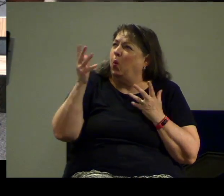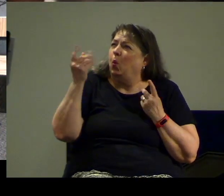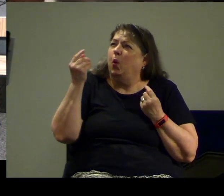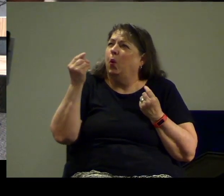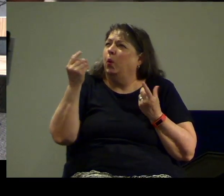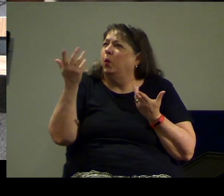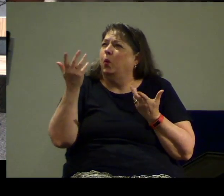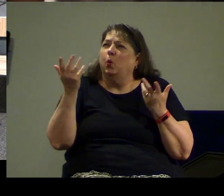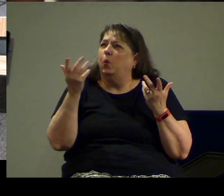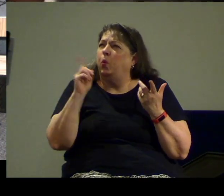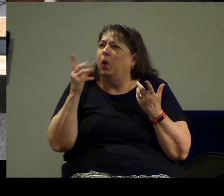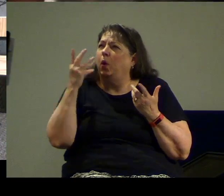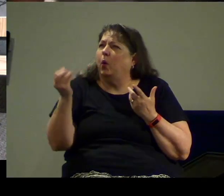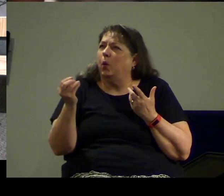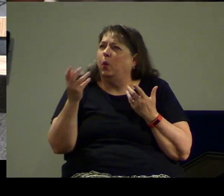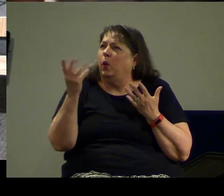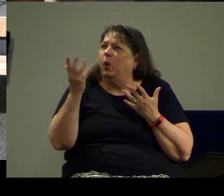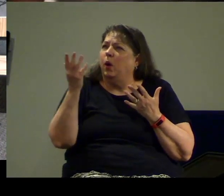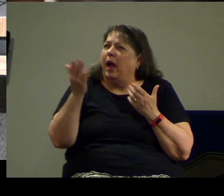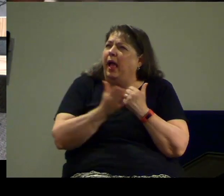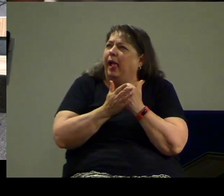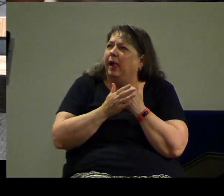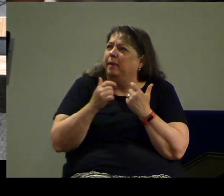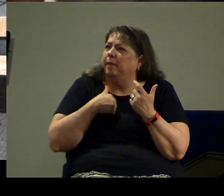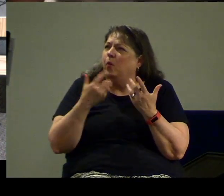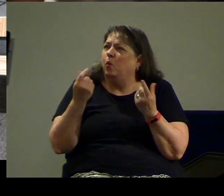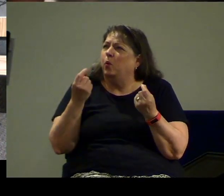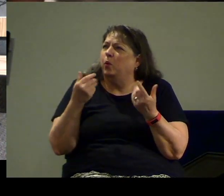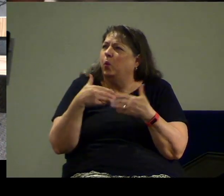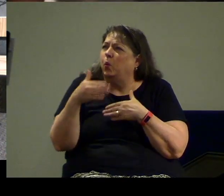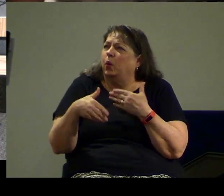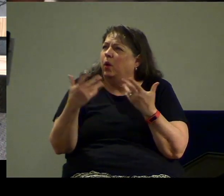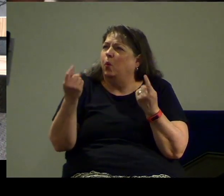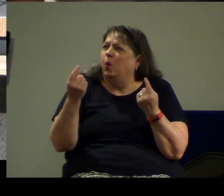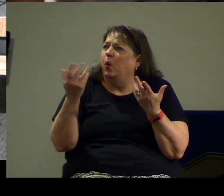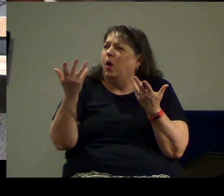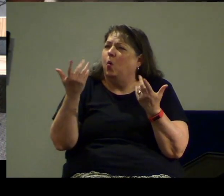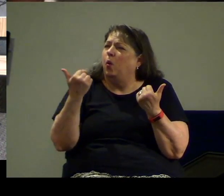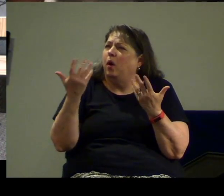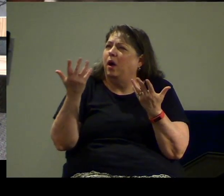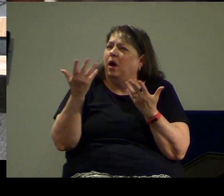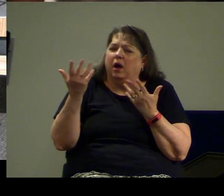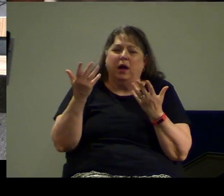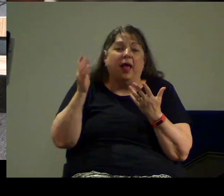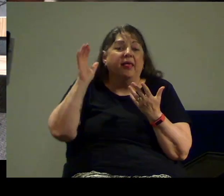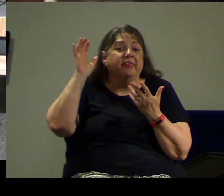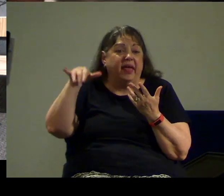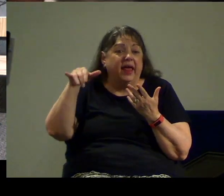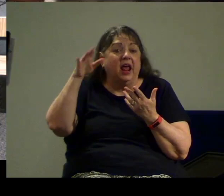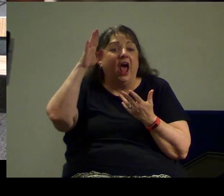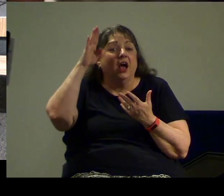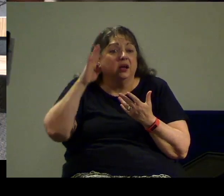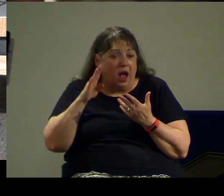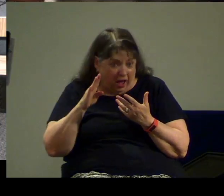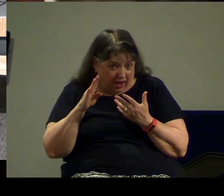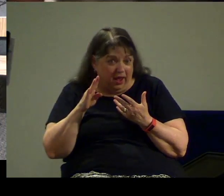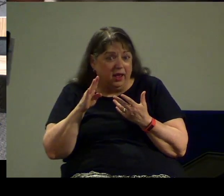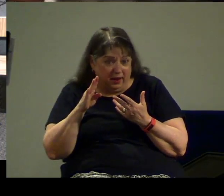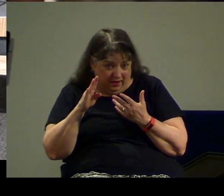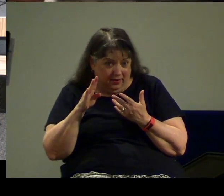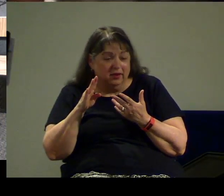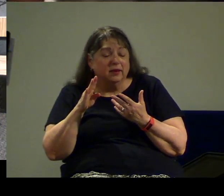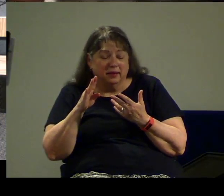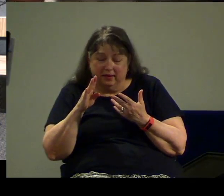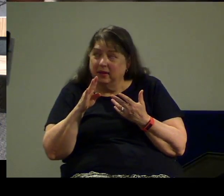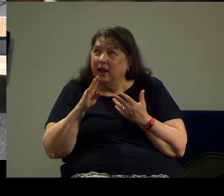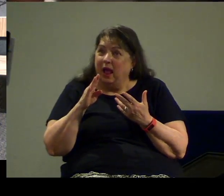do, Lord? Where do I go? How do I deal with this? How do I get through this? And God, as he inquired of the Lord